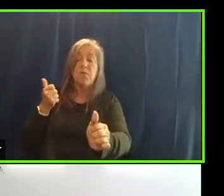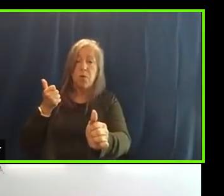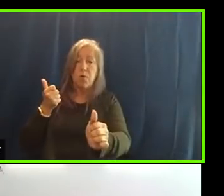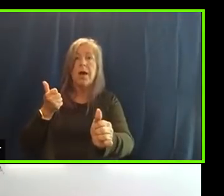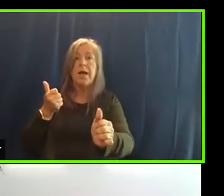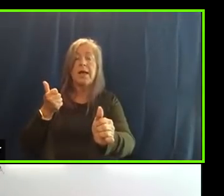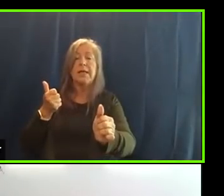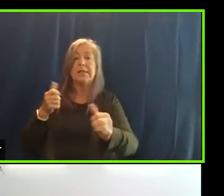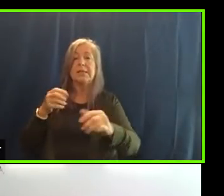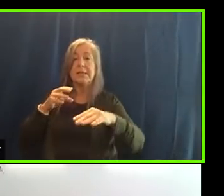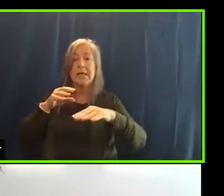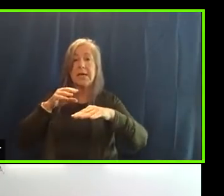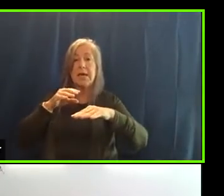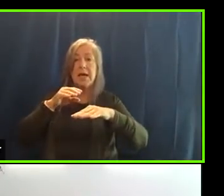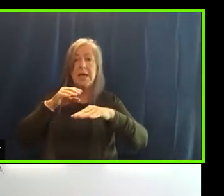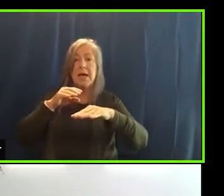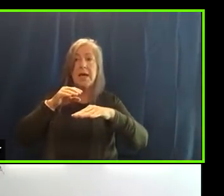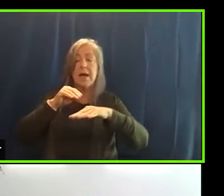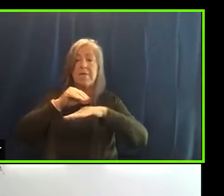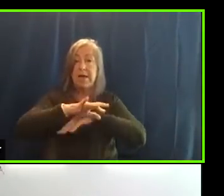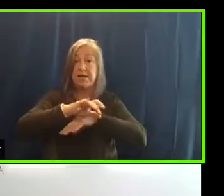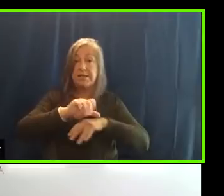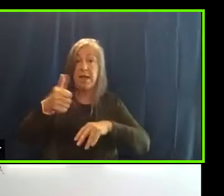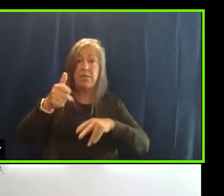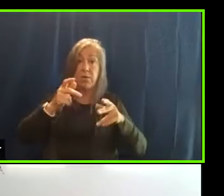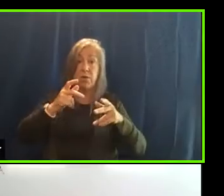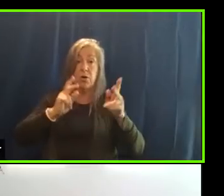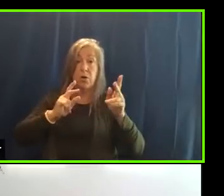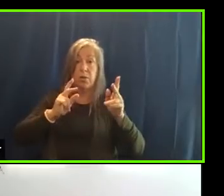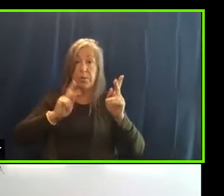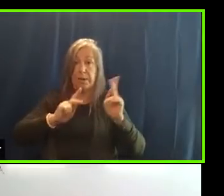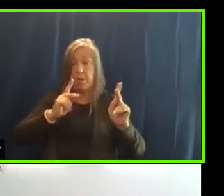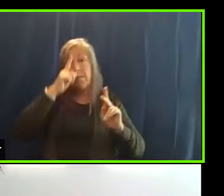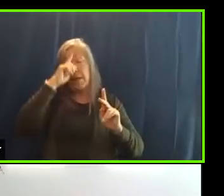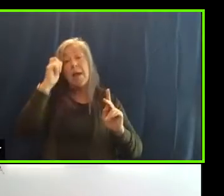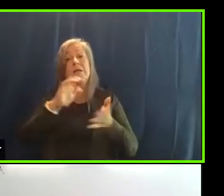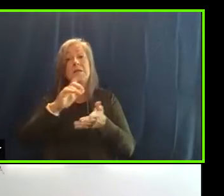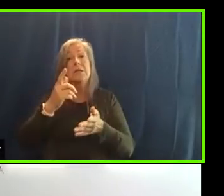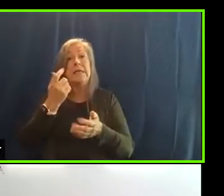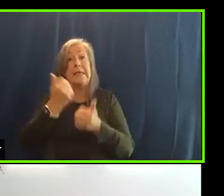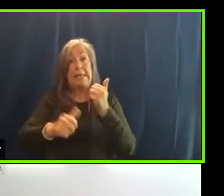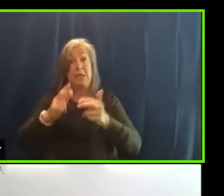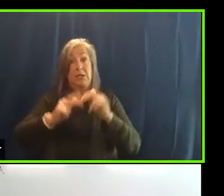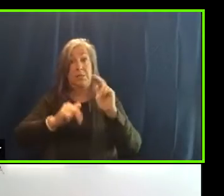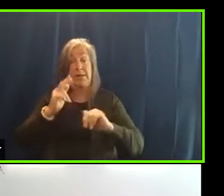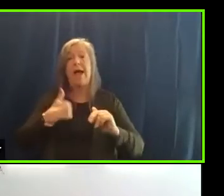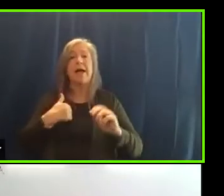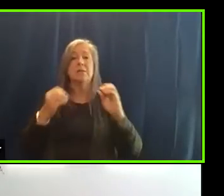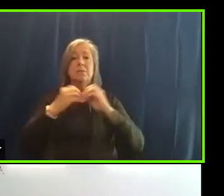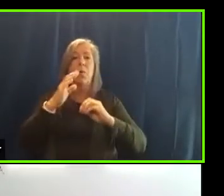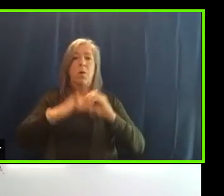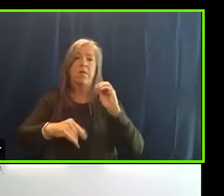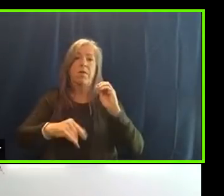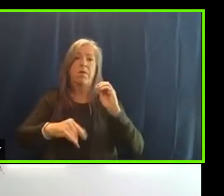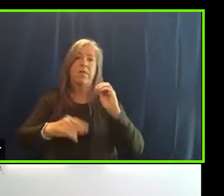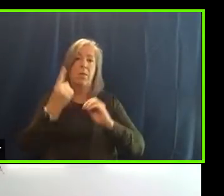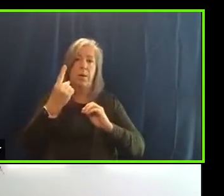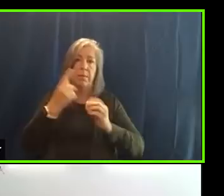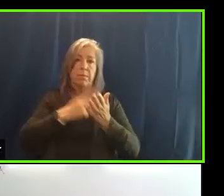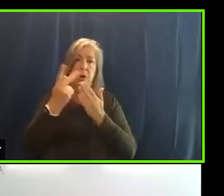with those programs. And so just check to make sure that there isn't a specific door that you need to enter or exit.